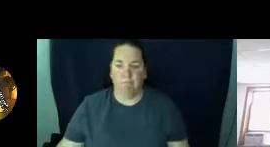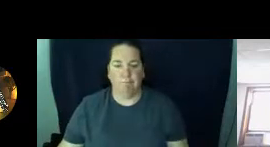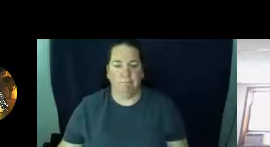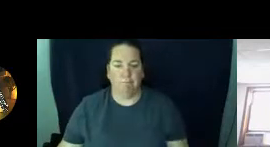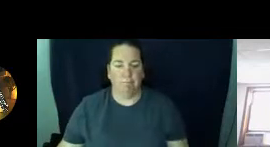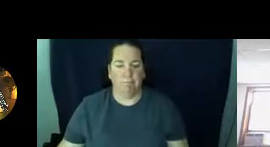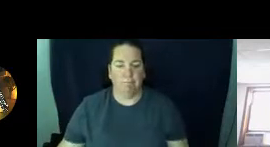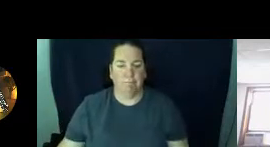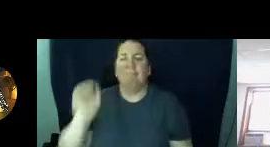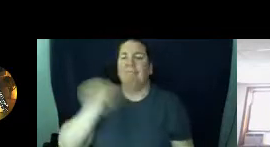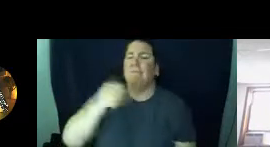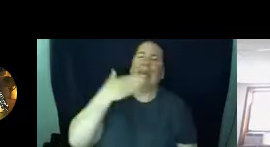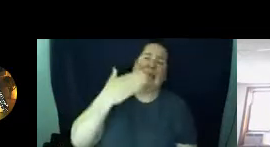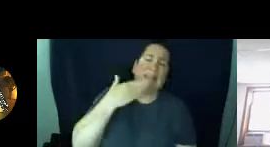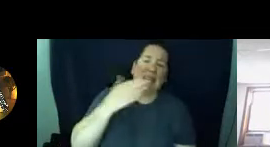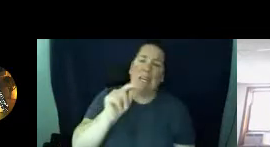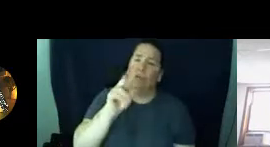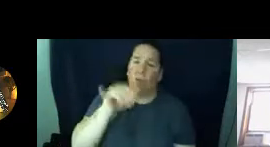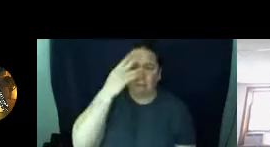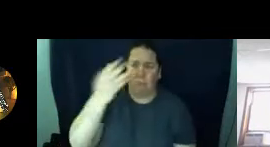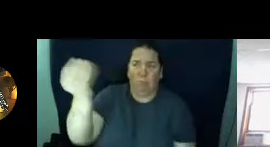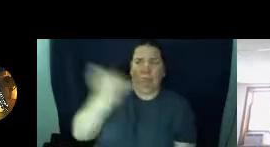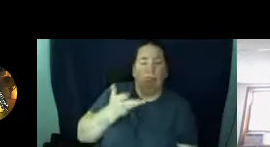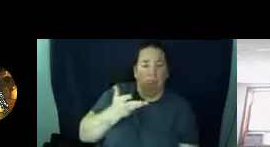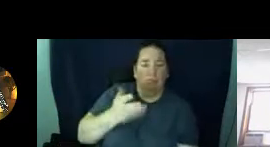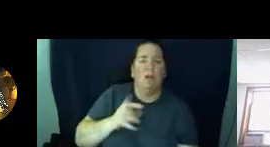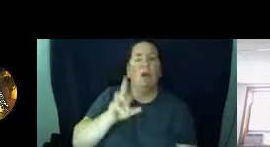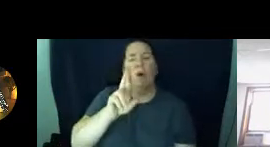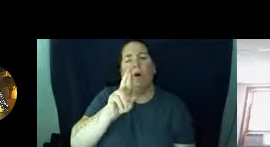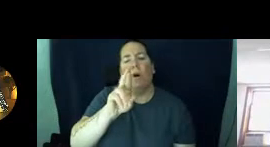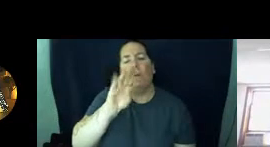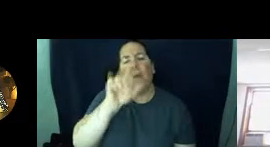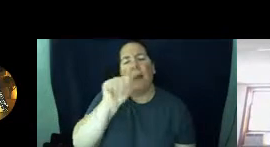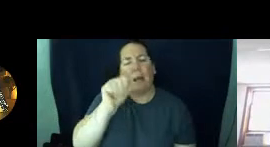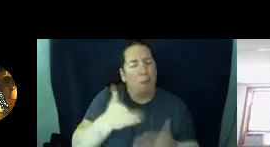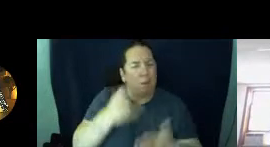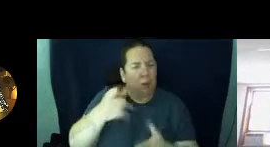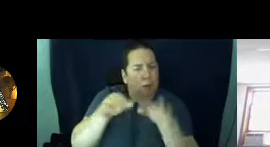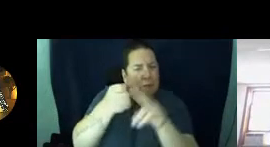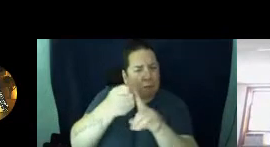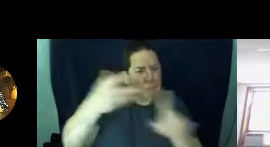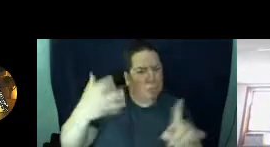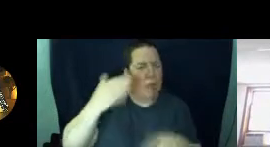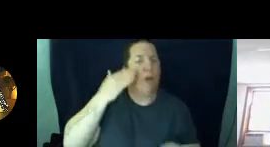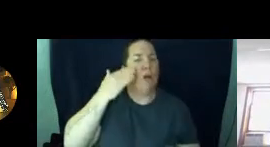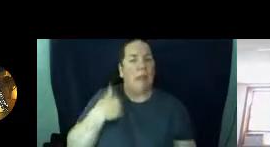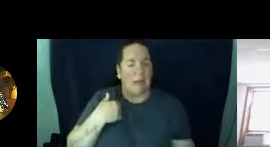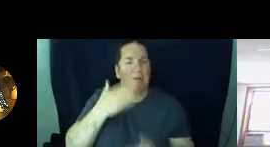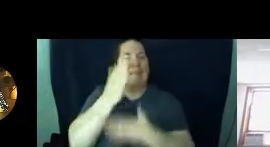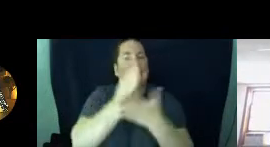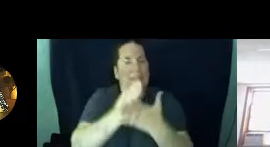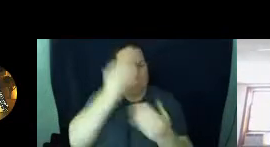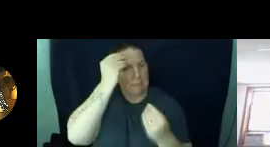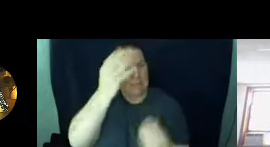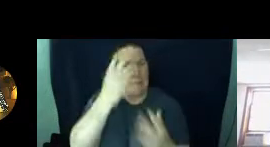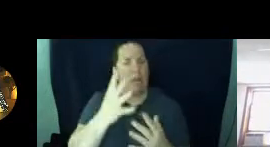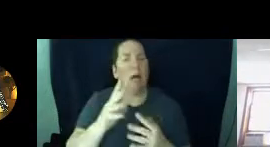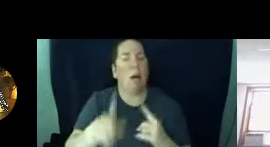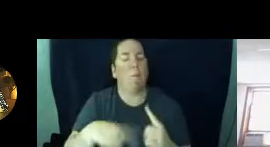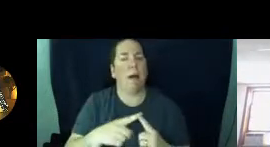Yeah, thanks for sharing that, Tony. Rebecca, you might be able to speak to this, but I know we do have data